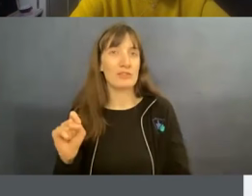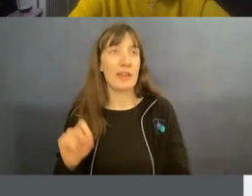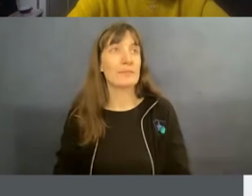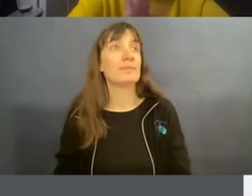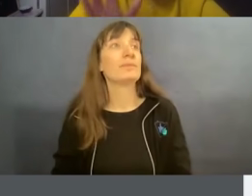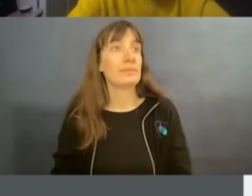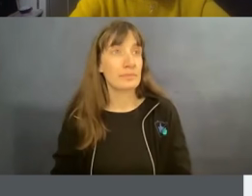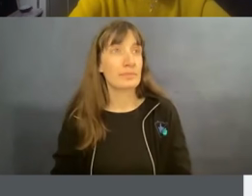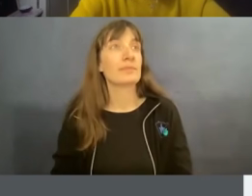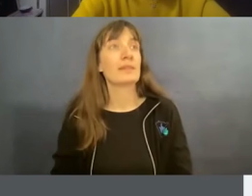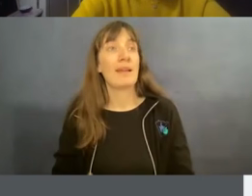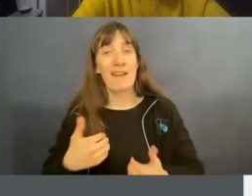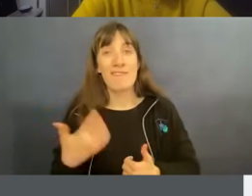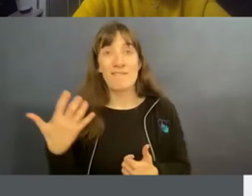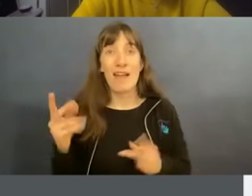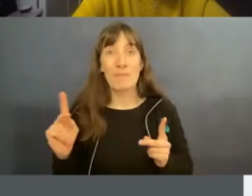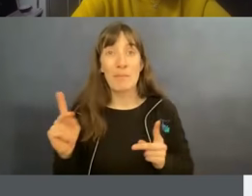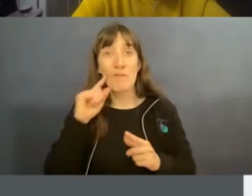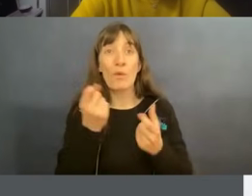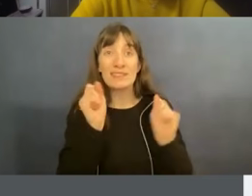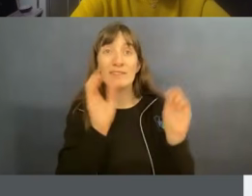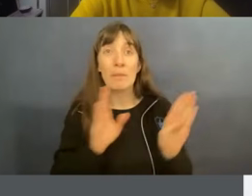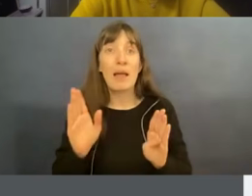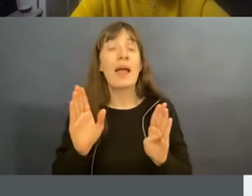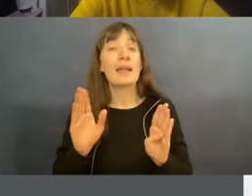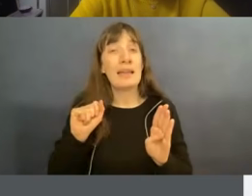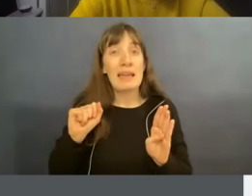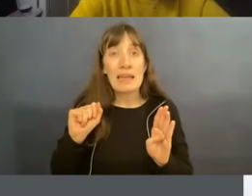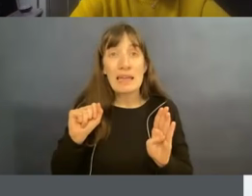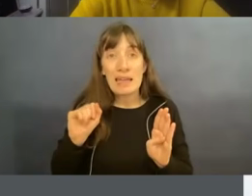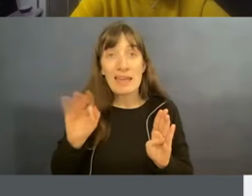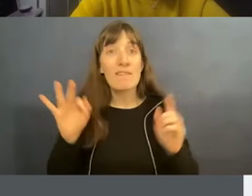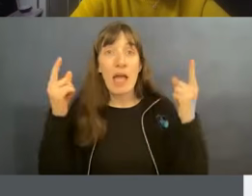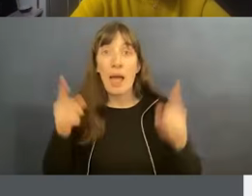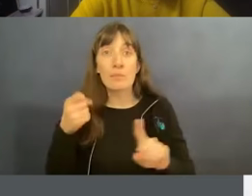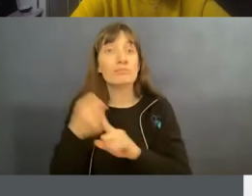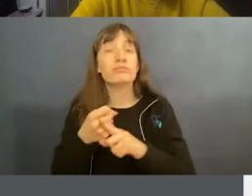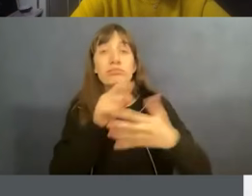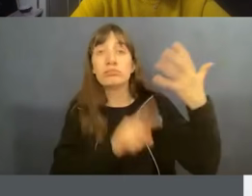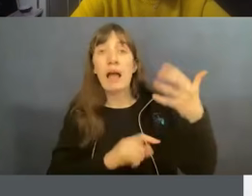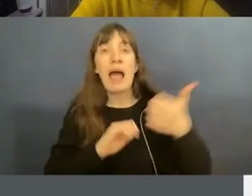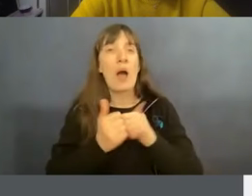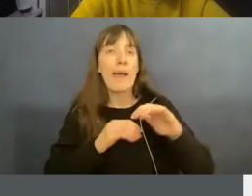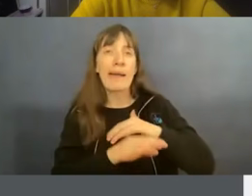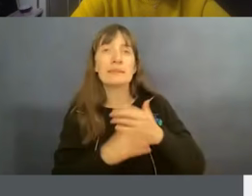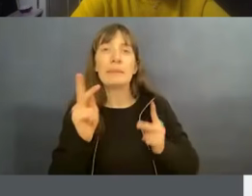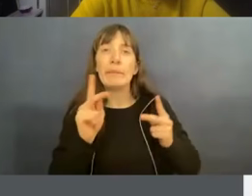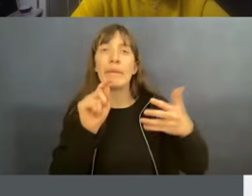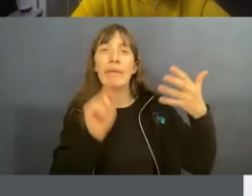right? So like, who are the 5 people that you can go to about these different things? How can you access them? Um,